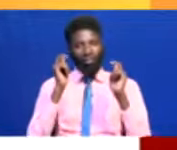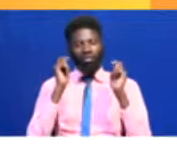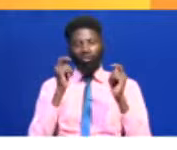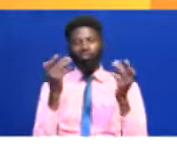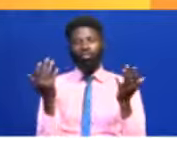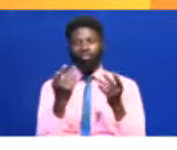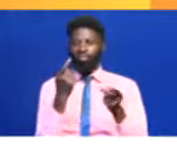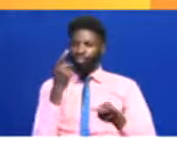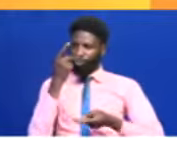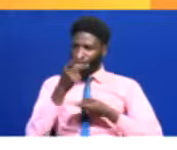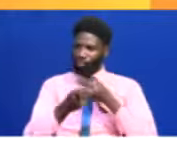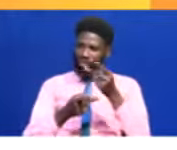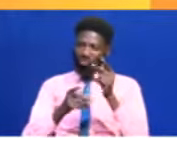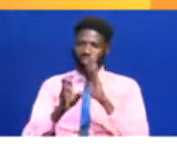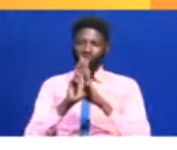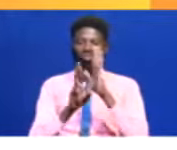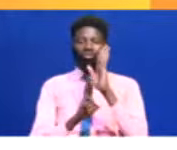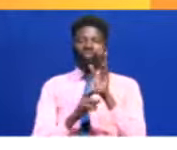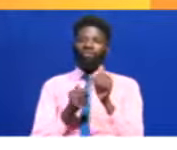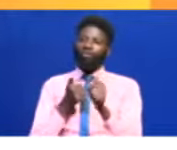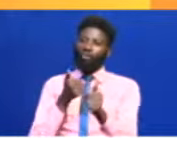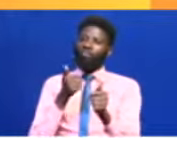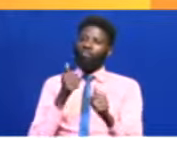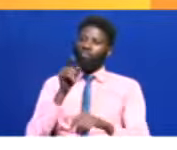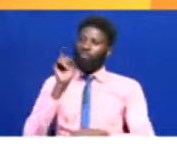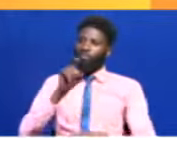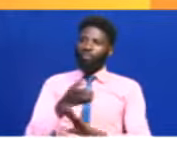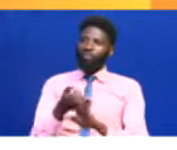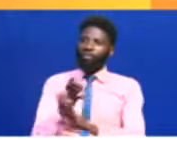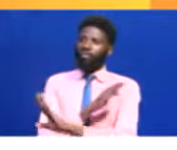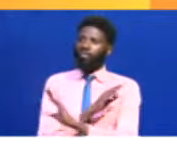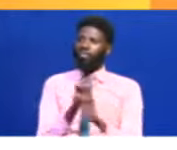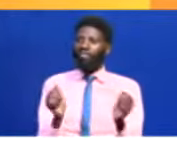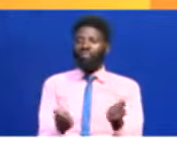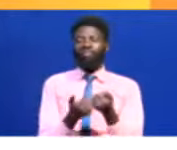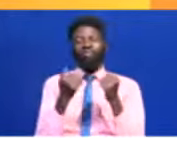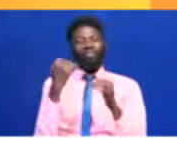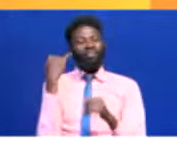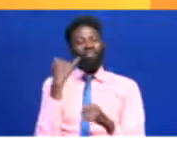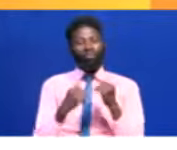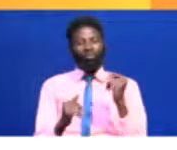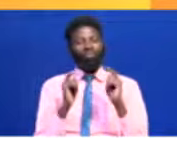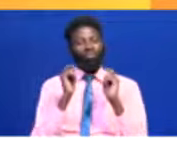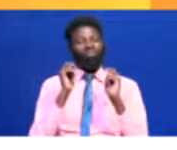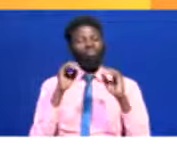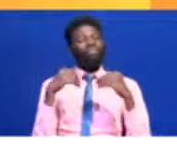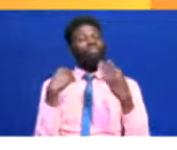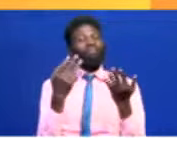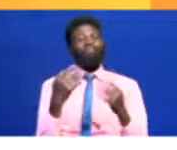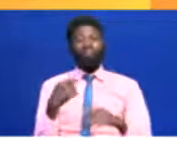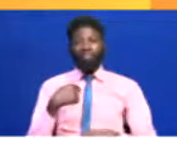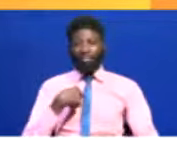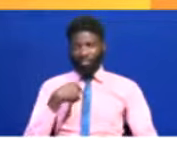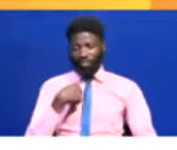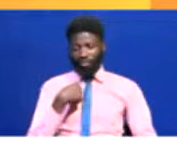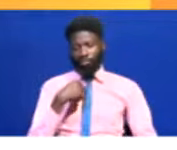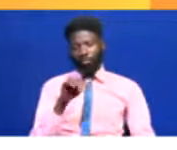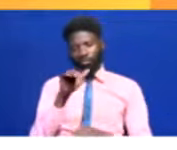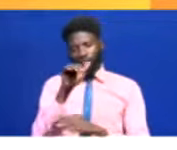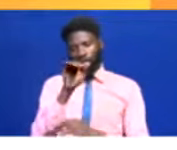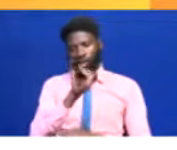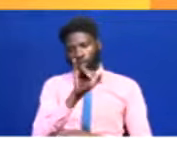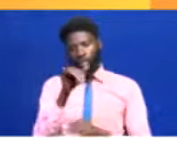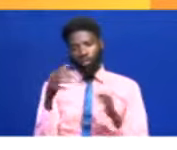proper processes are followed before finally the tender is given out. So mine is to tell those,